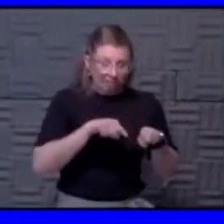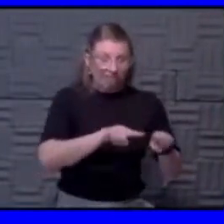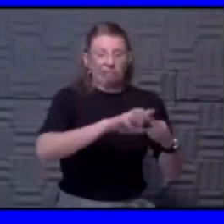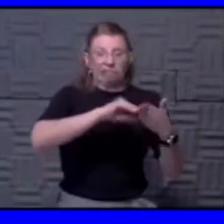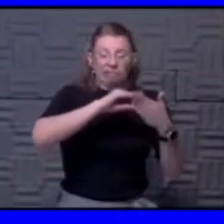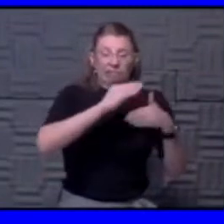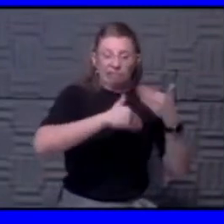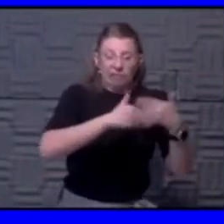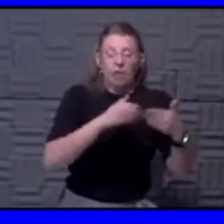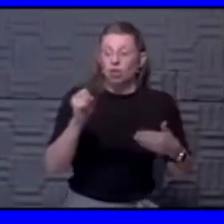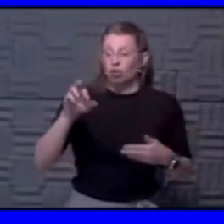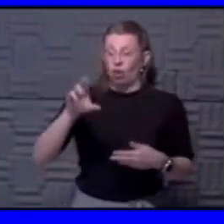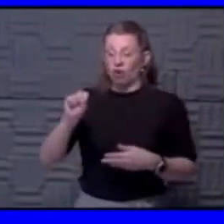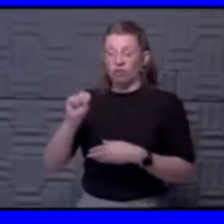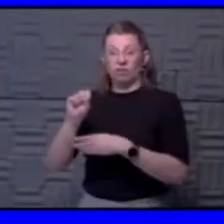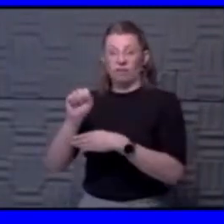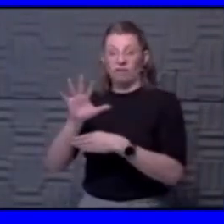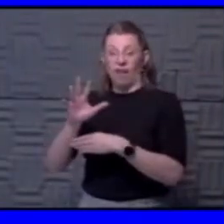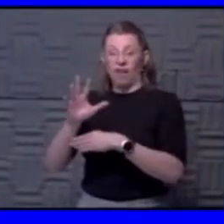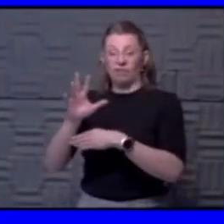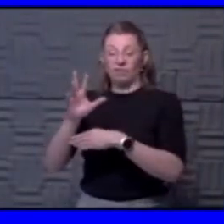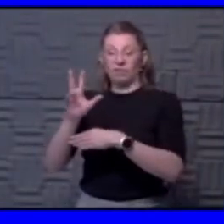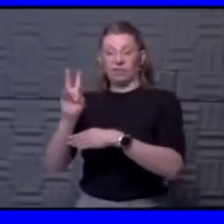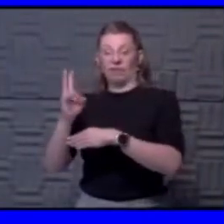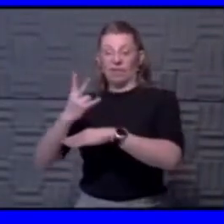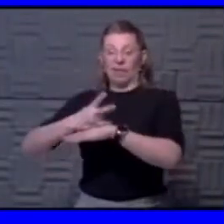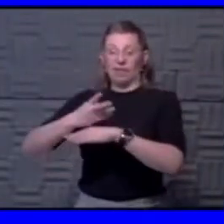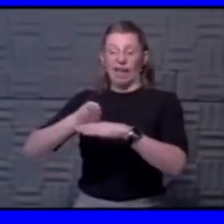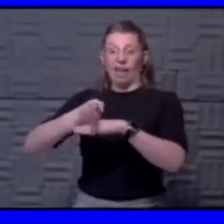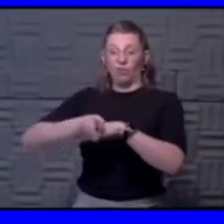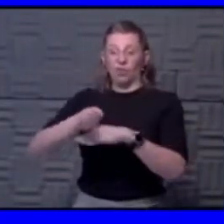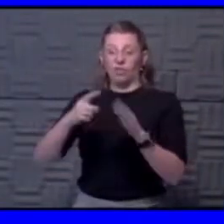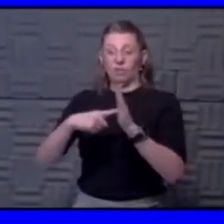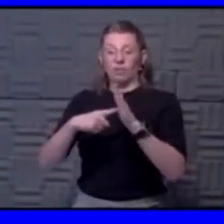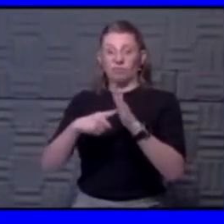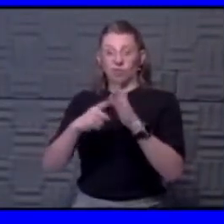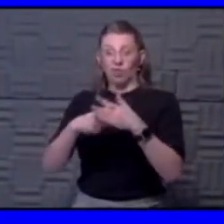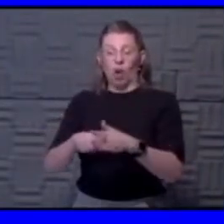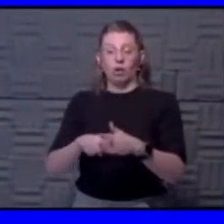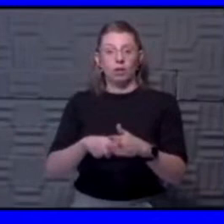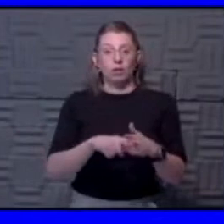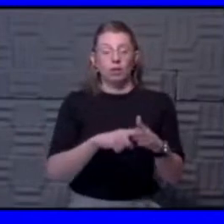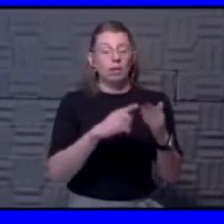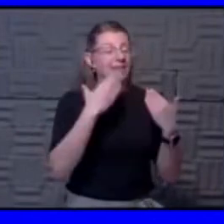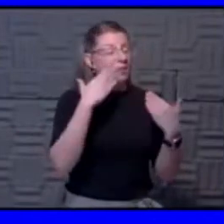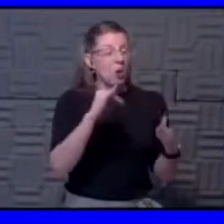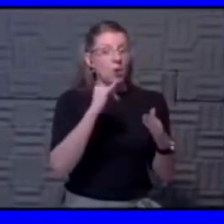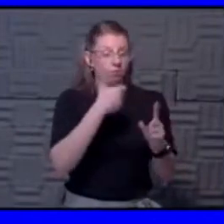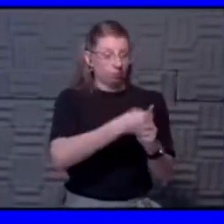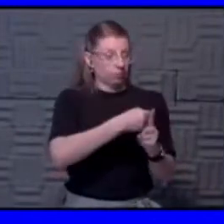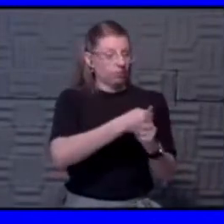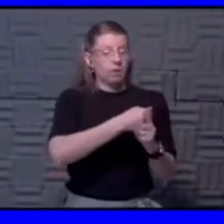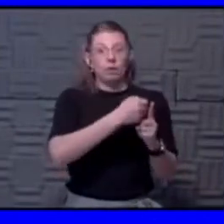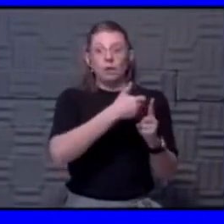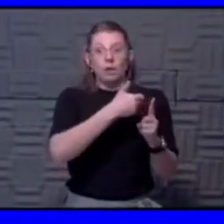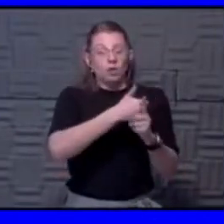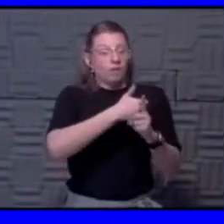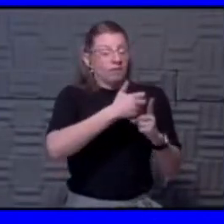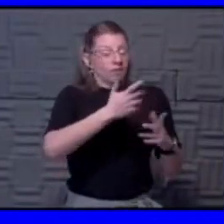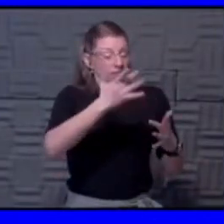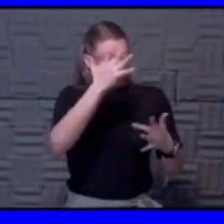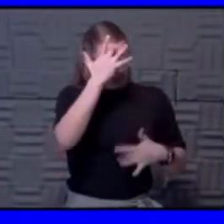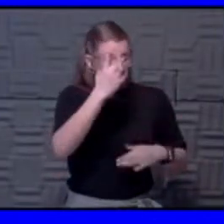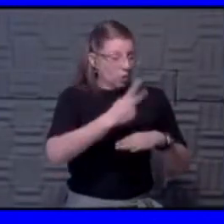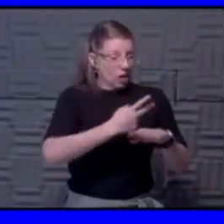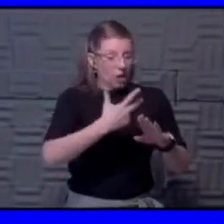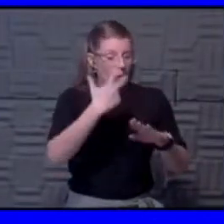infectious until 5 to 7 days after your symptoms started. We had no idea that you were so infectious couple 2-3 days